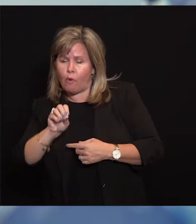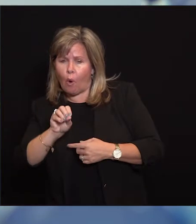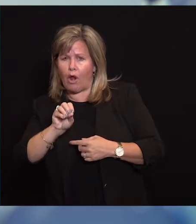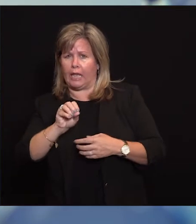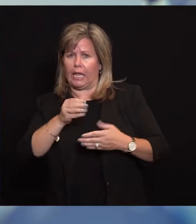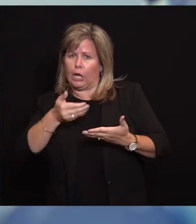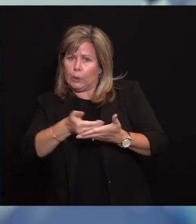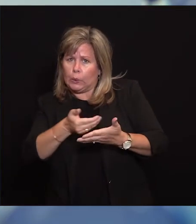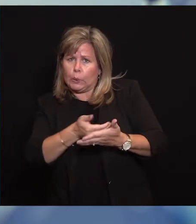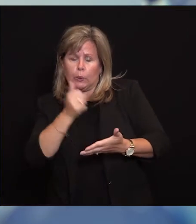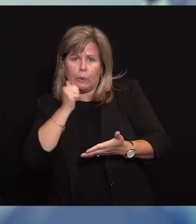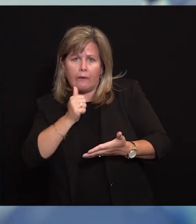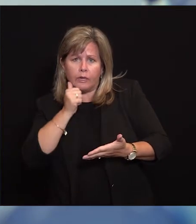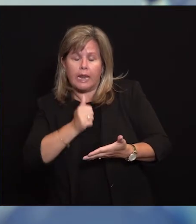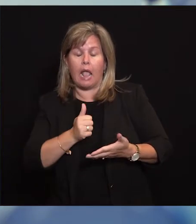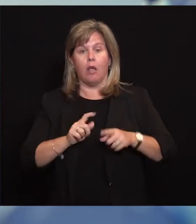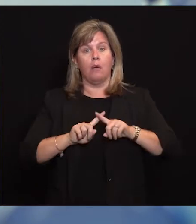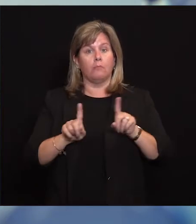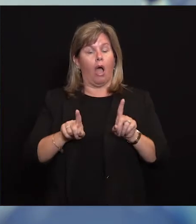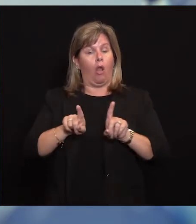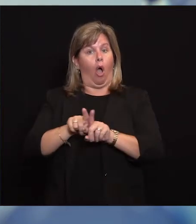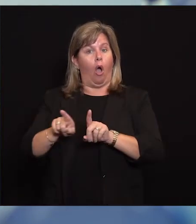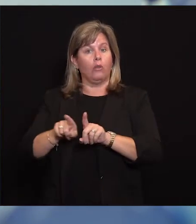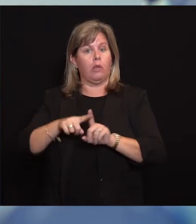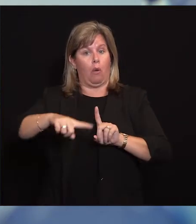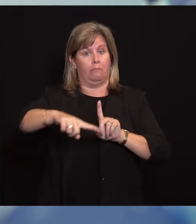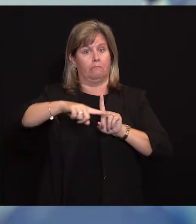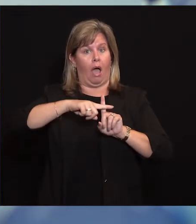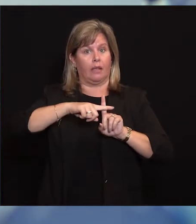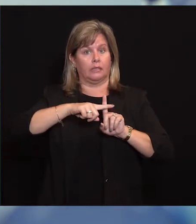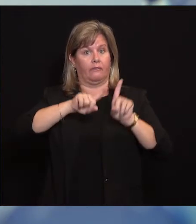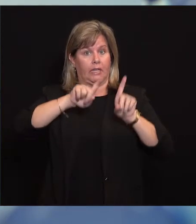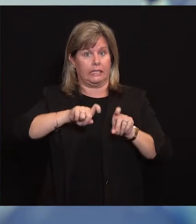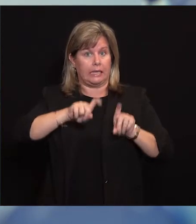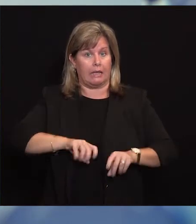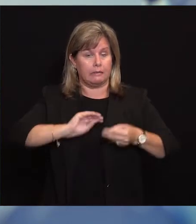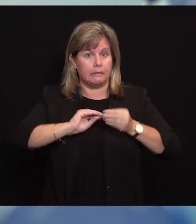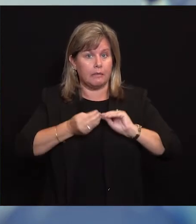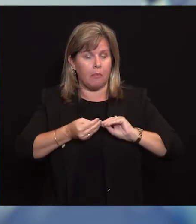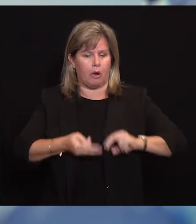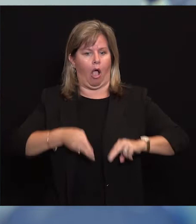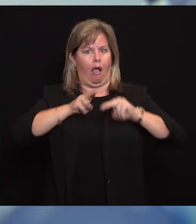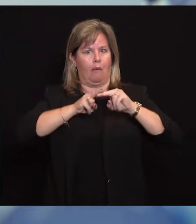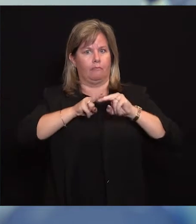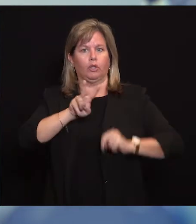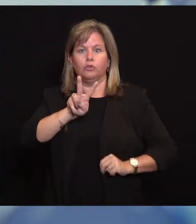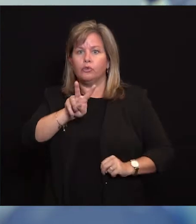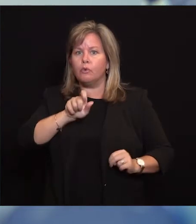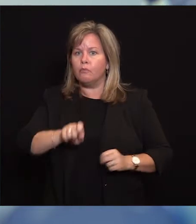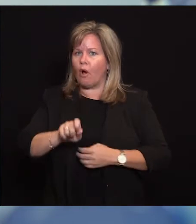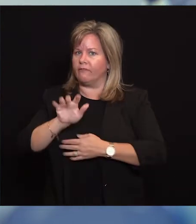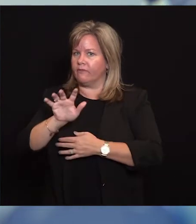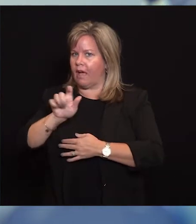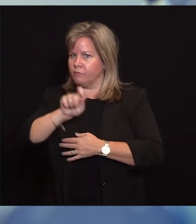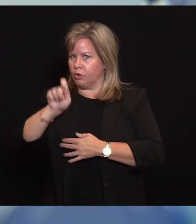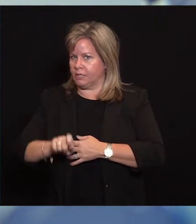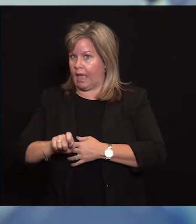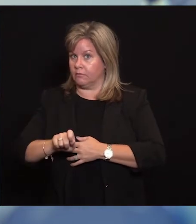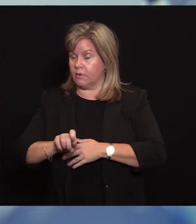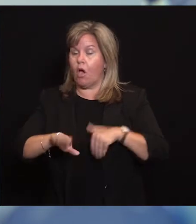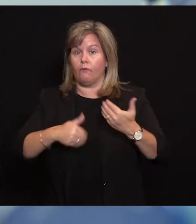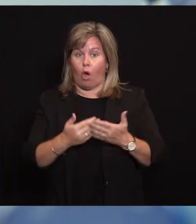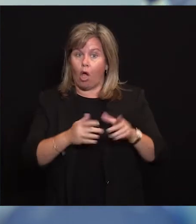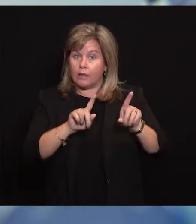We've also seen that our positivity rate has gone up a little bit. We're now at 2.5% of all the tests that are done of Kent